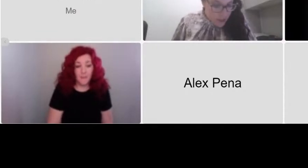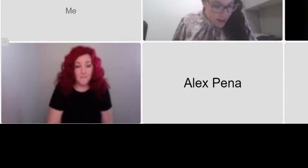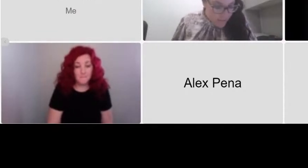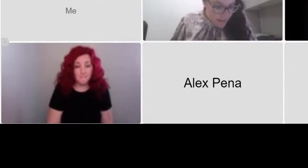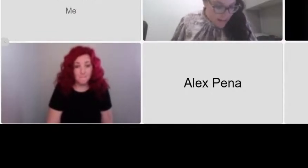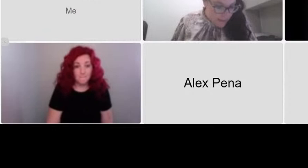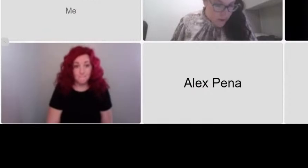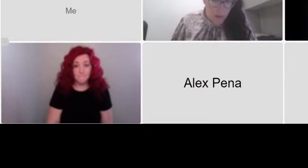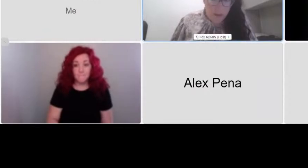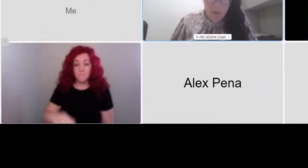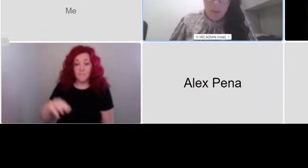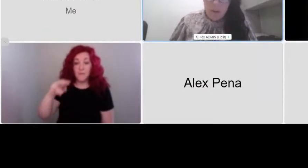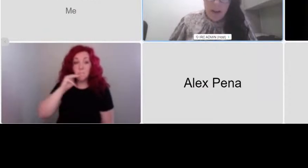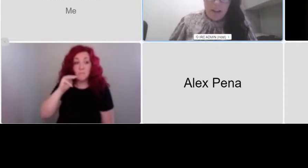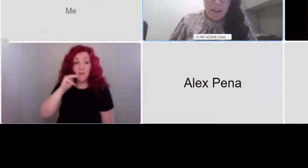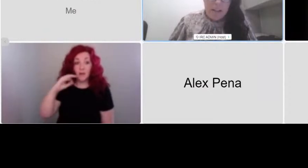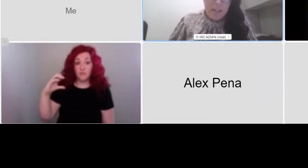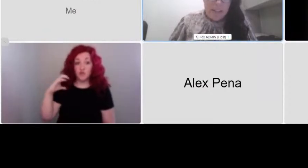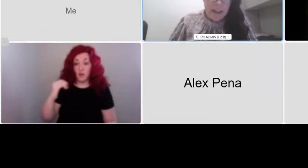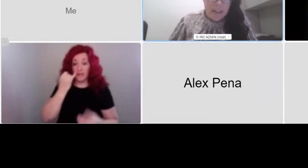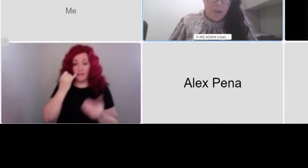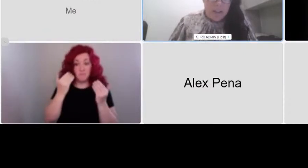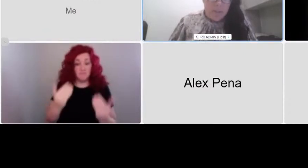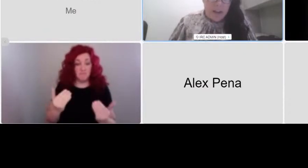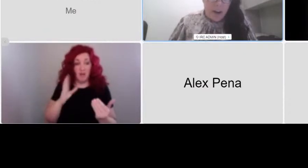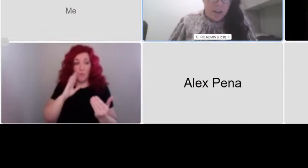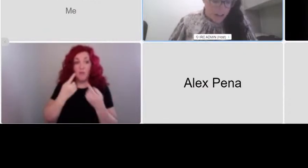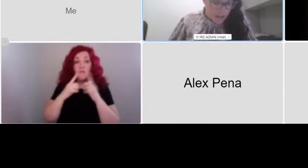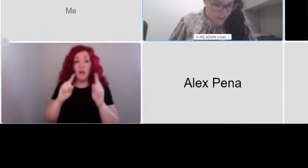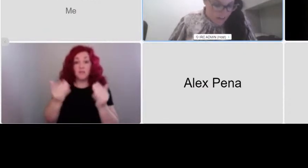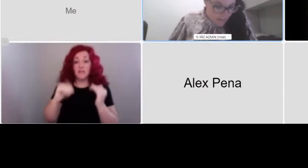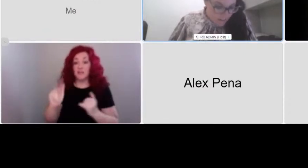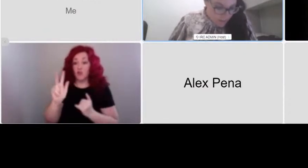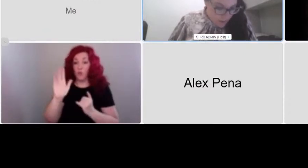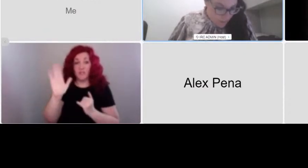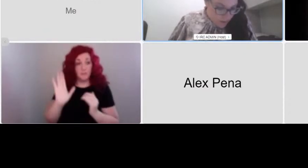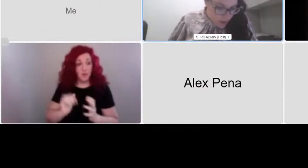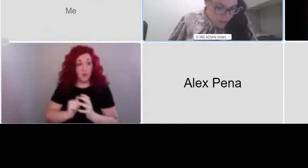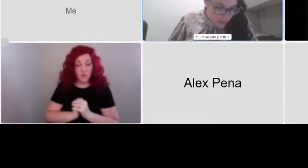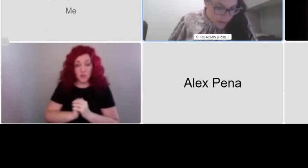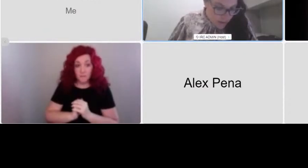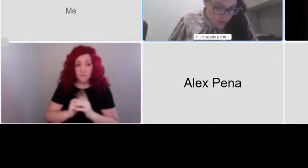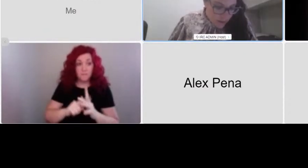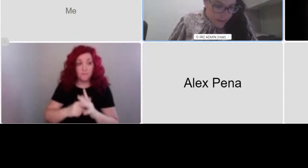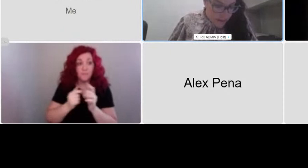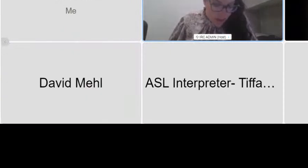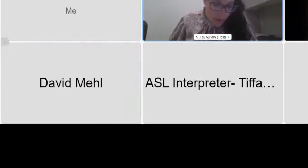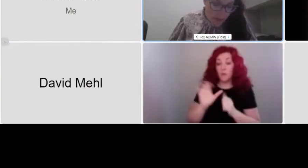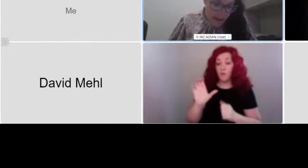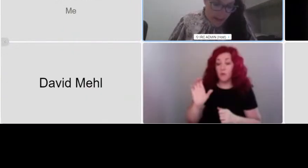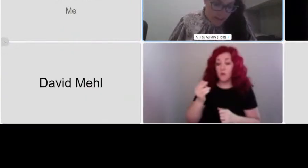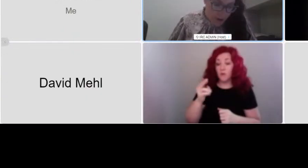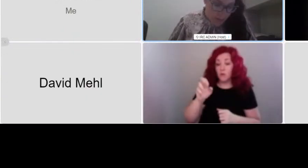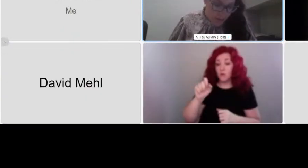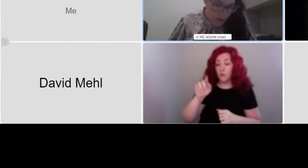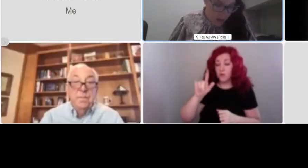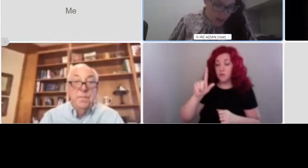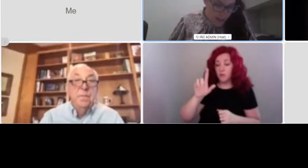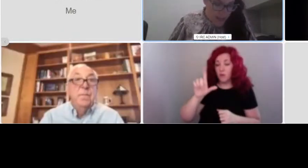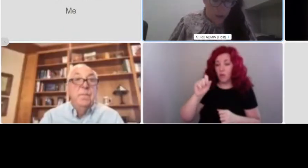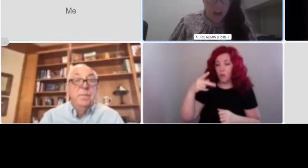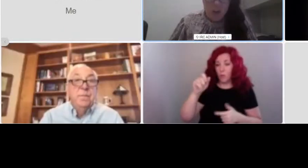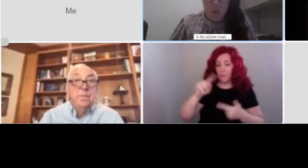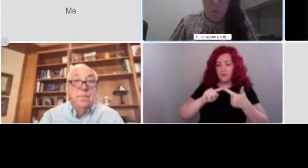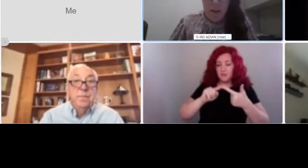madam chair it's okay with you i will go ahead and announce the next three speakers we'll start with chris crystal lopez mark